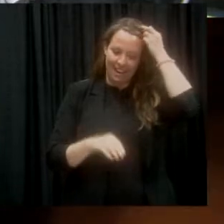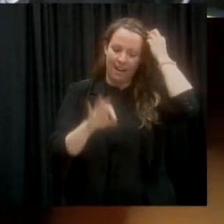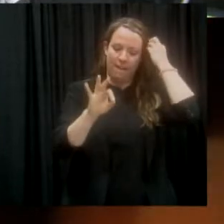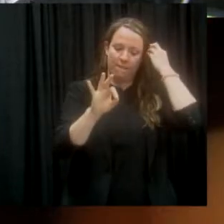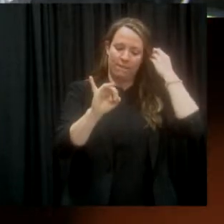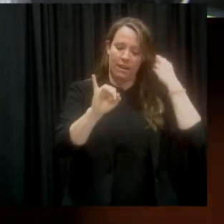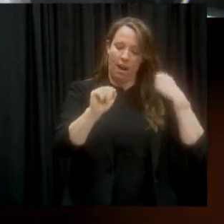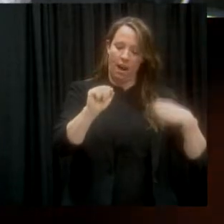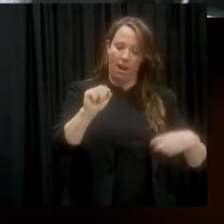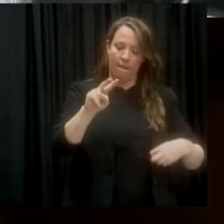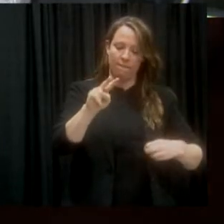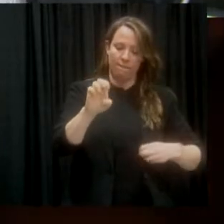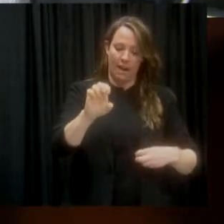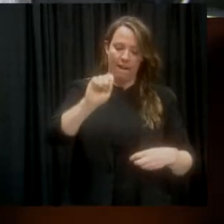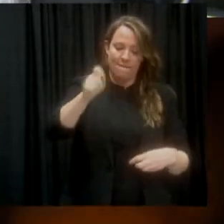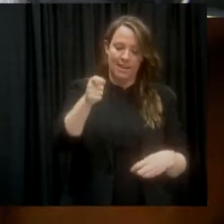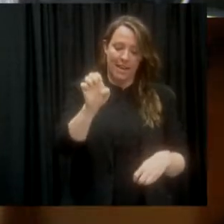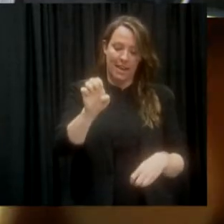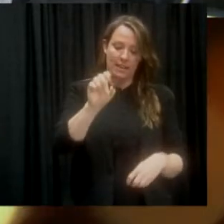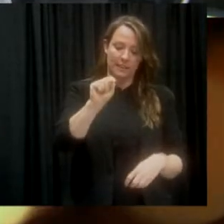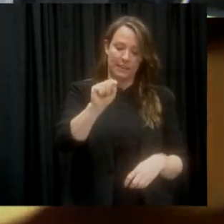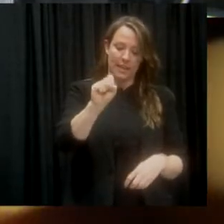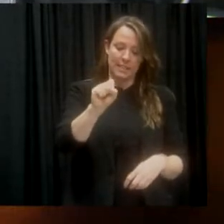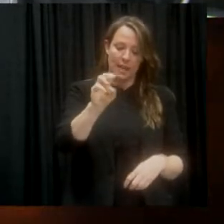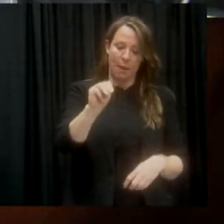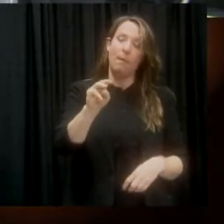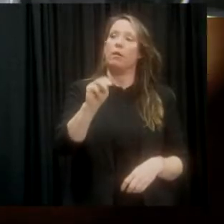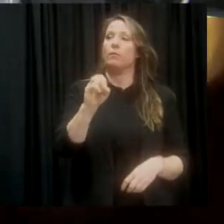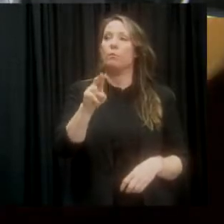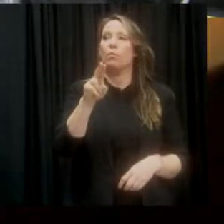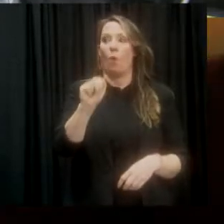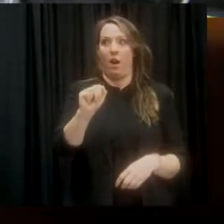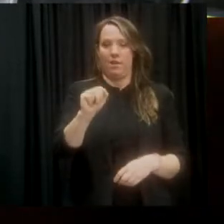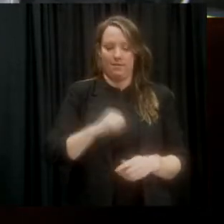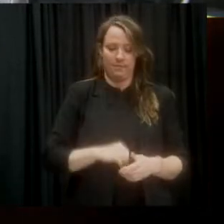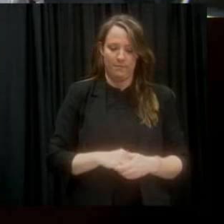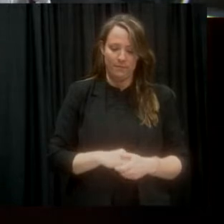Fia Ave e TSM